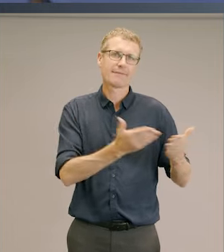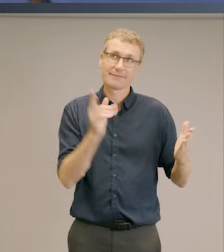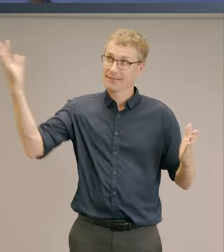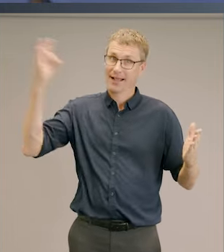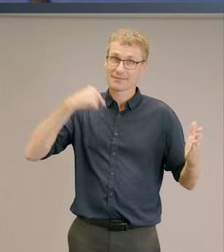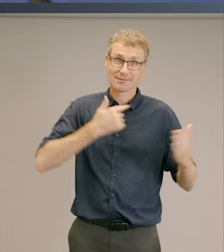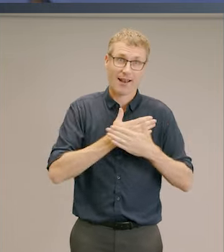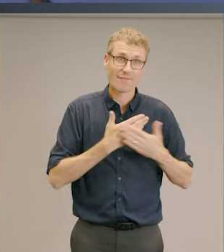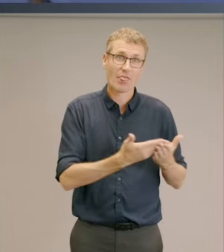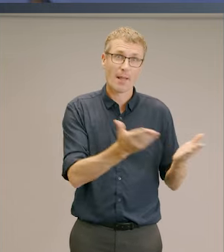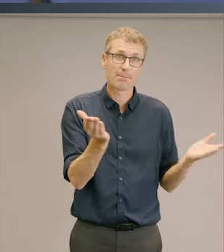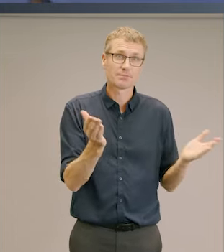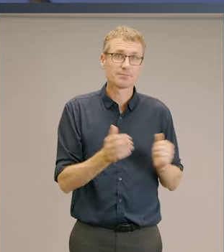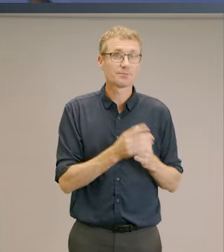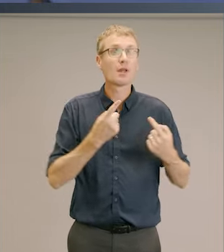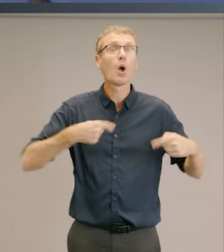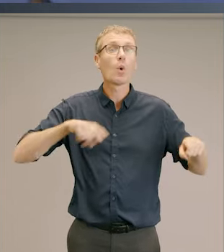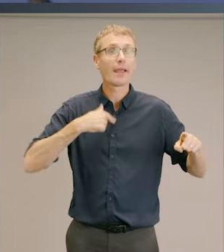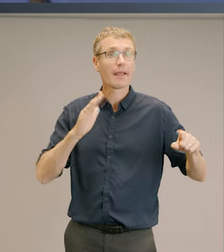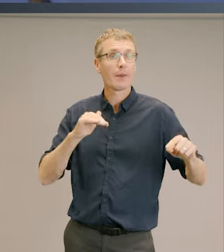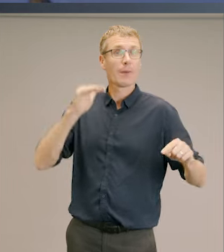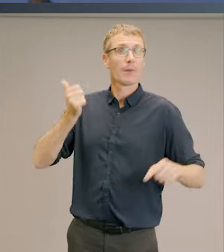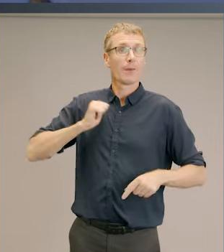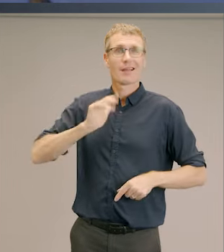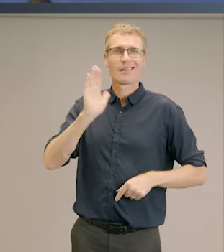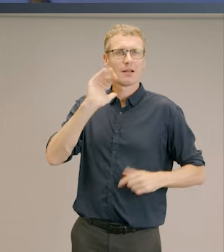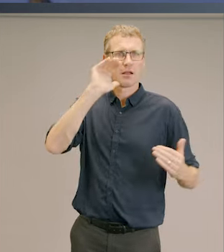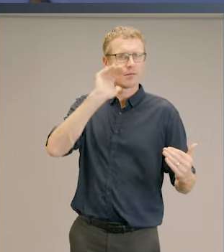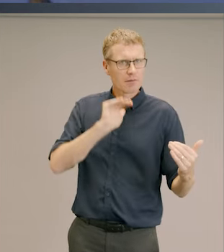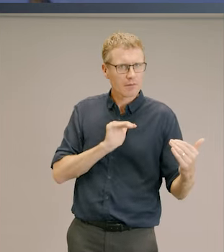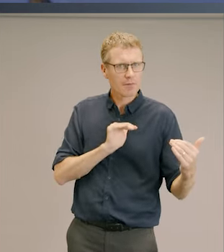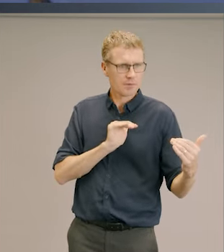lost. That's our invitation. To lower